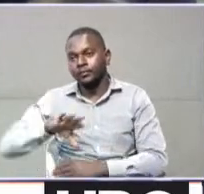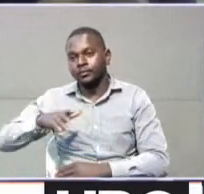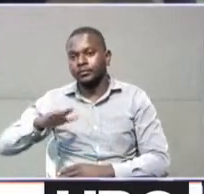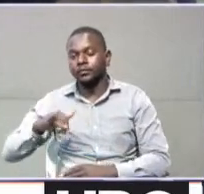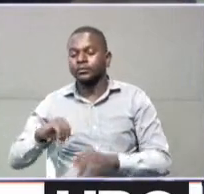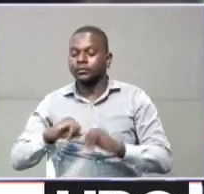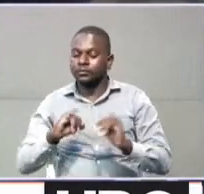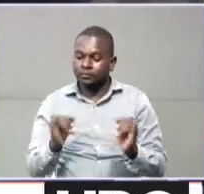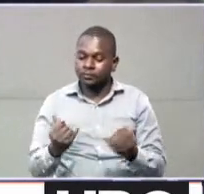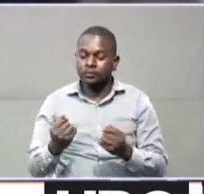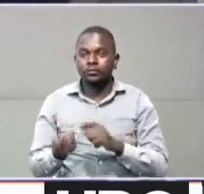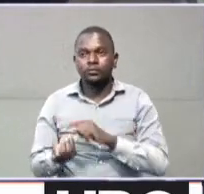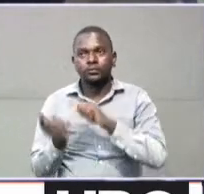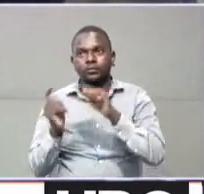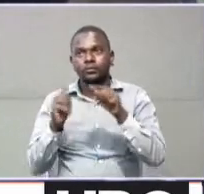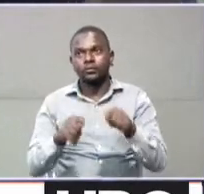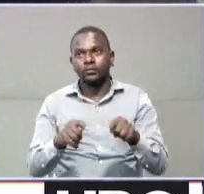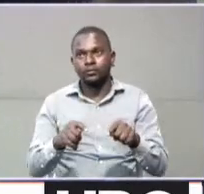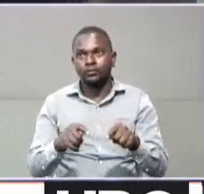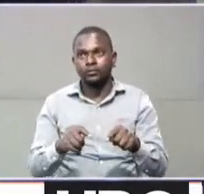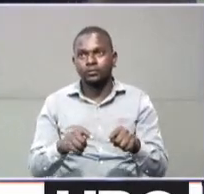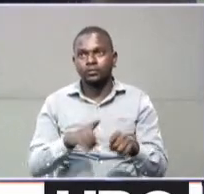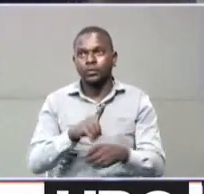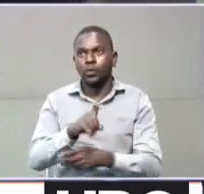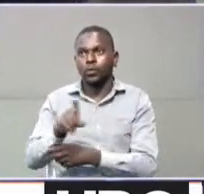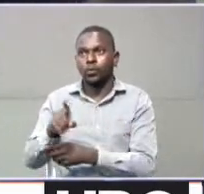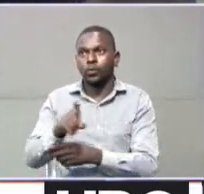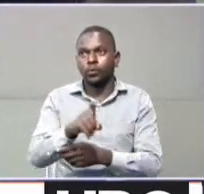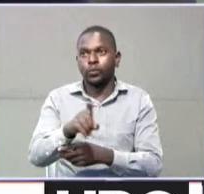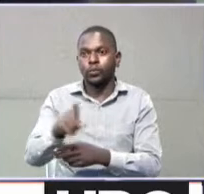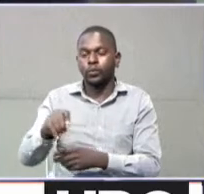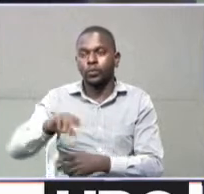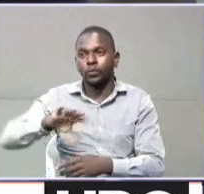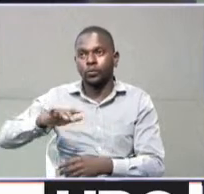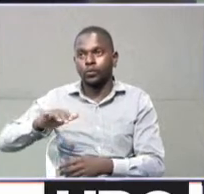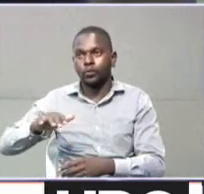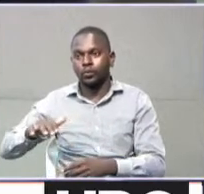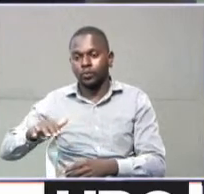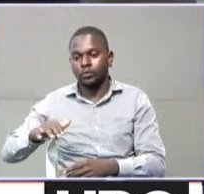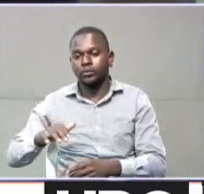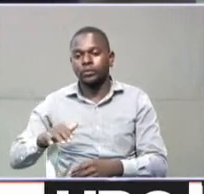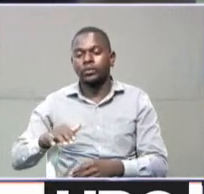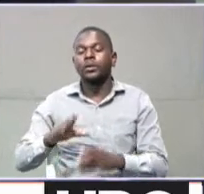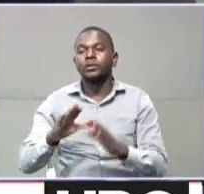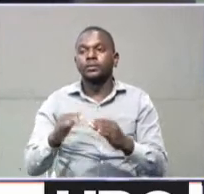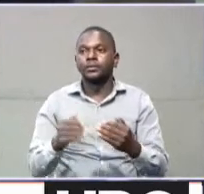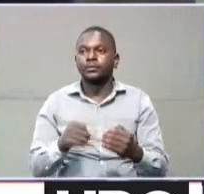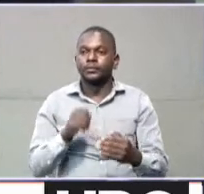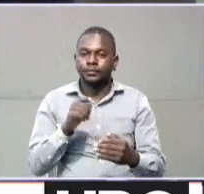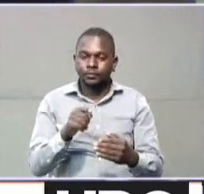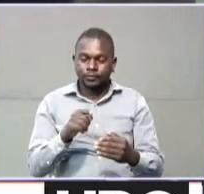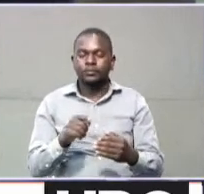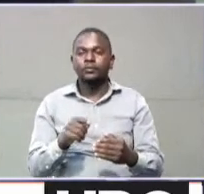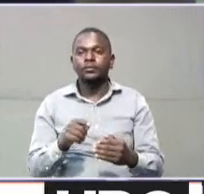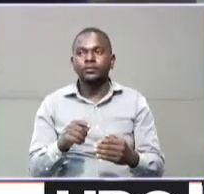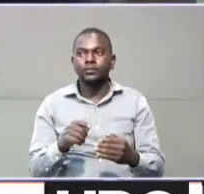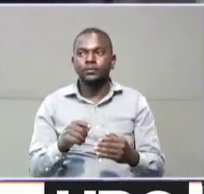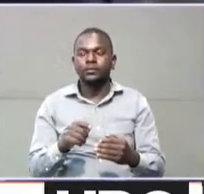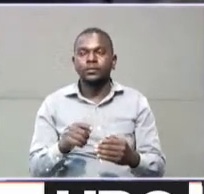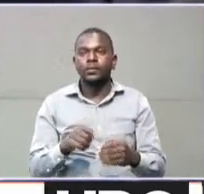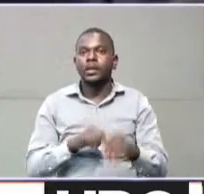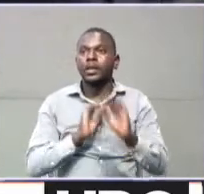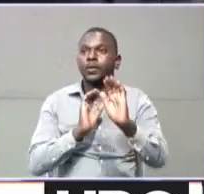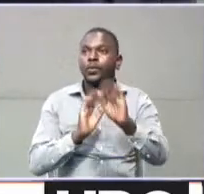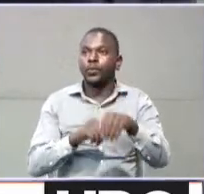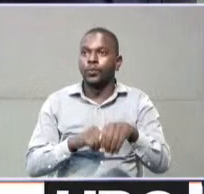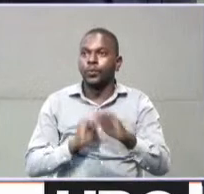to come and disinfect the water sources which have been contaminated and then at least dig some